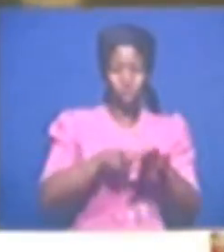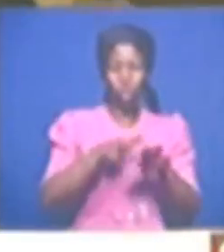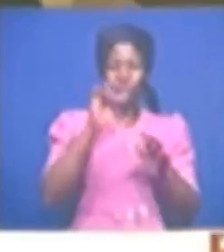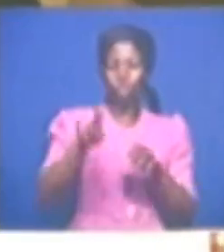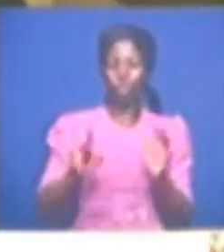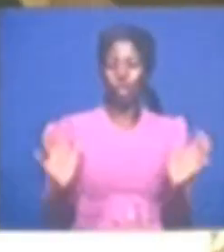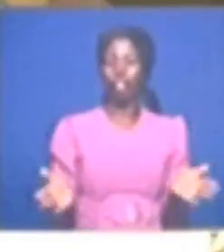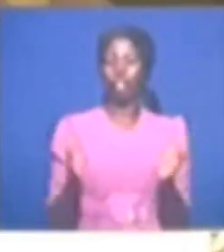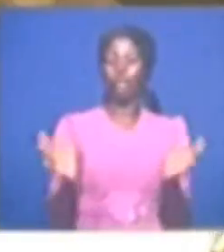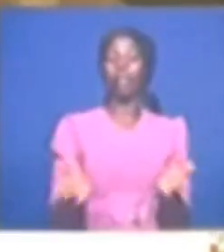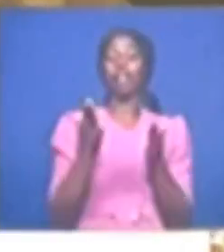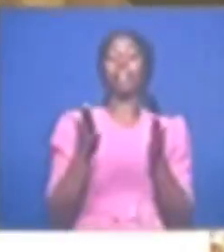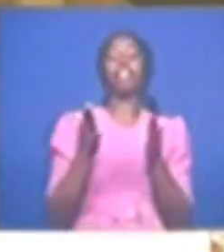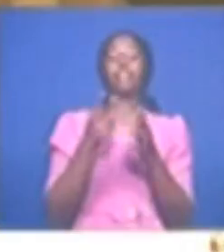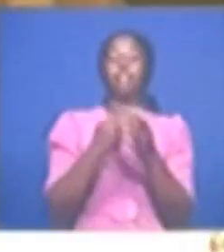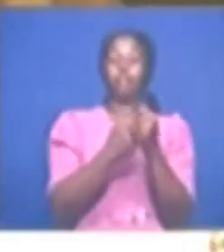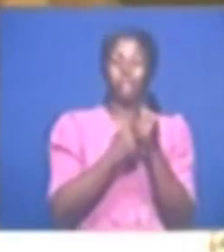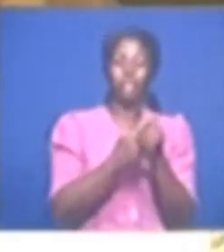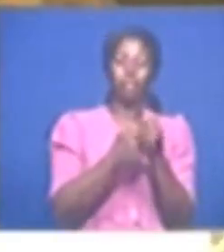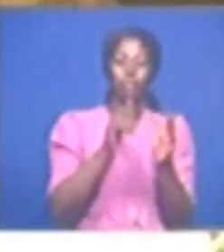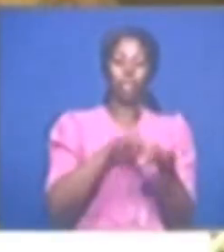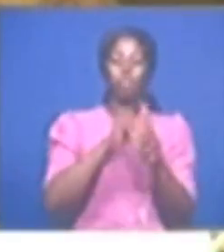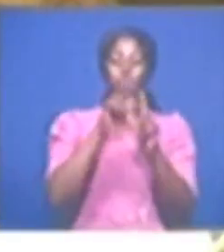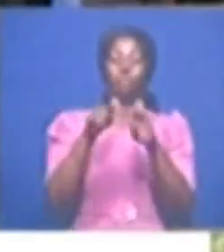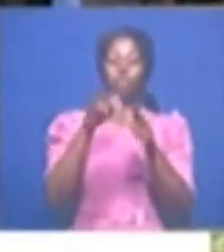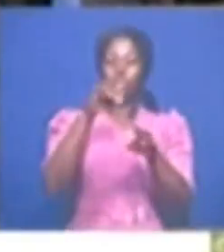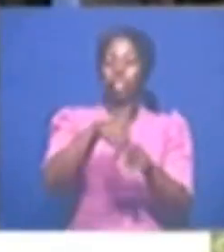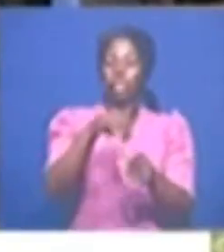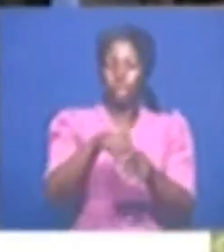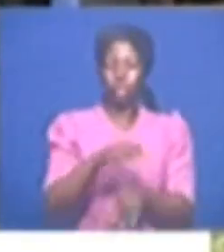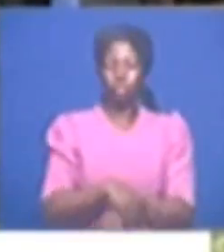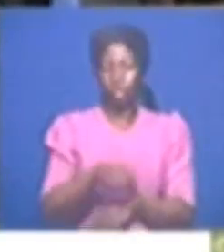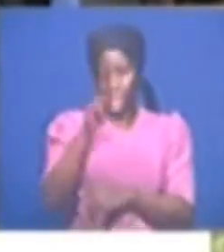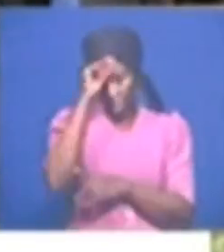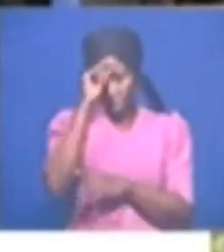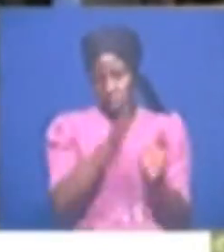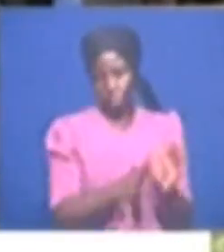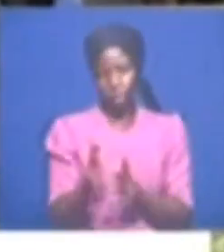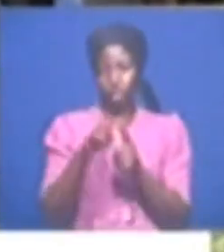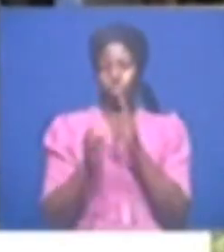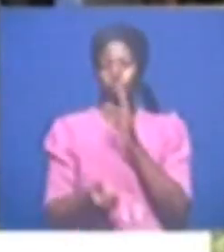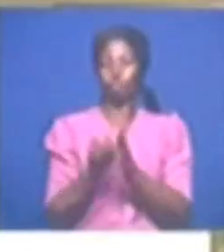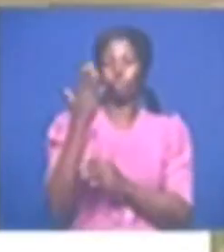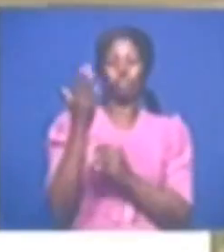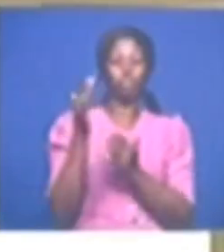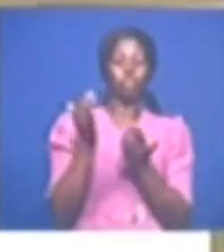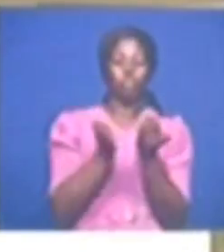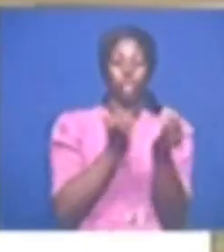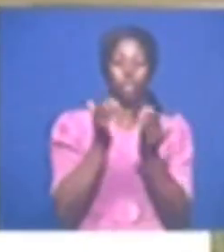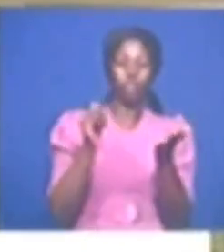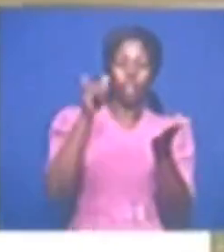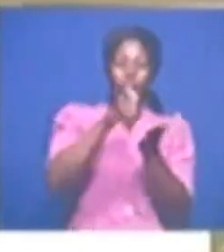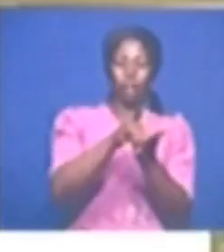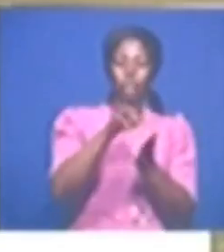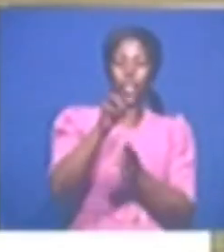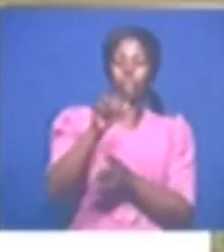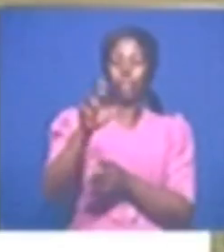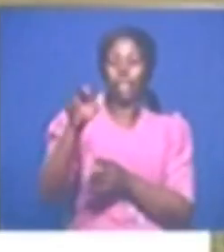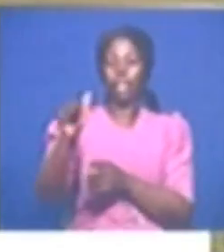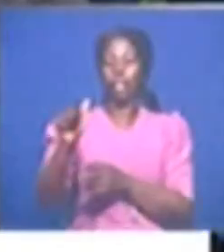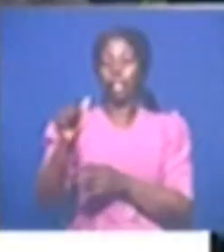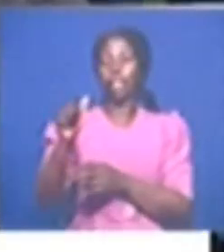encourage partnerships when it comes to investments. The government plans to put up a commercial airport at the heart of the Mara Triangle